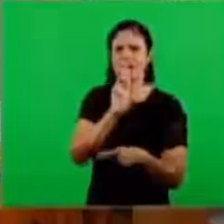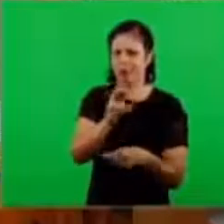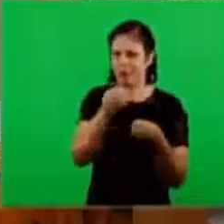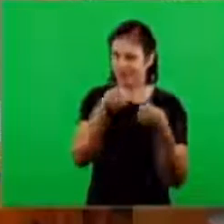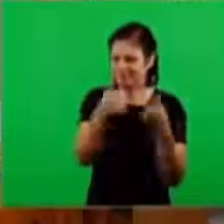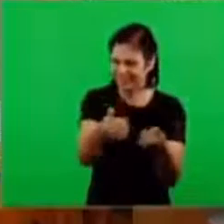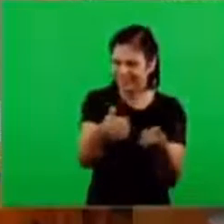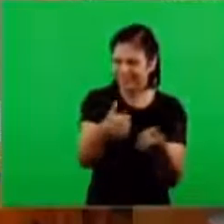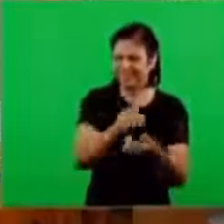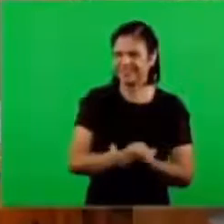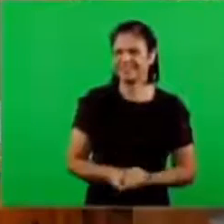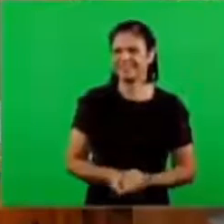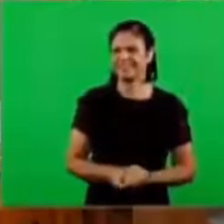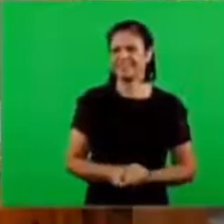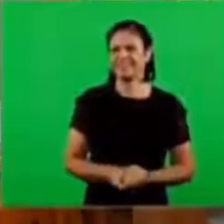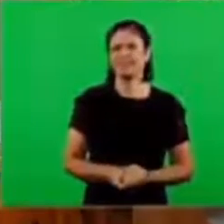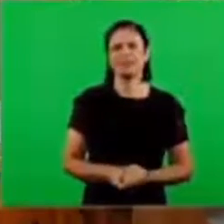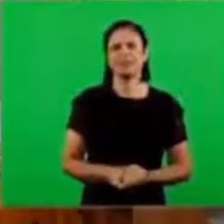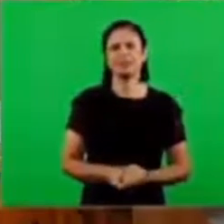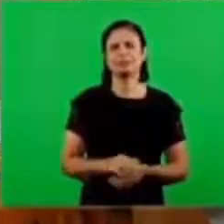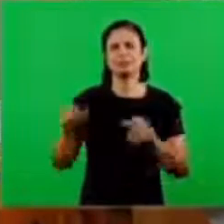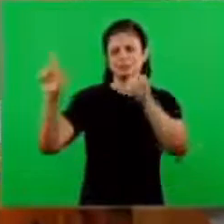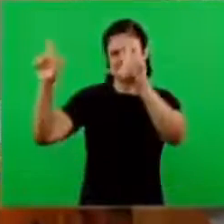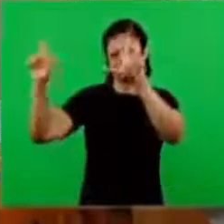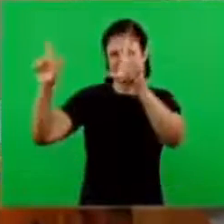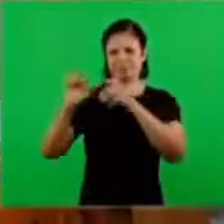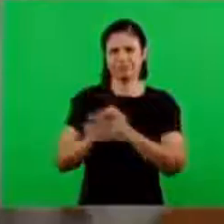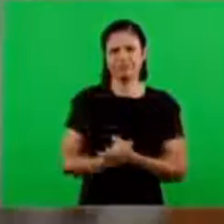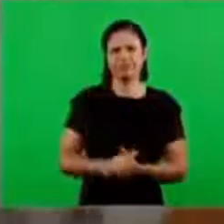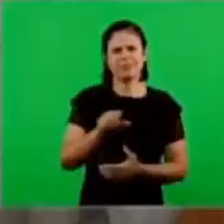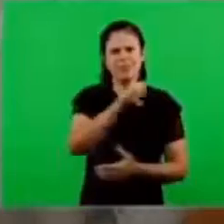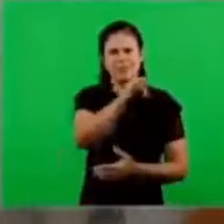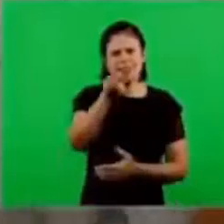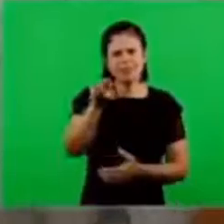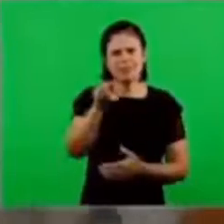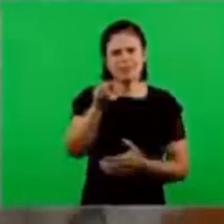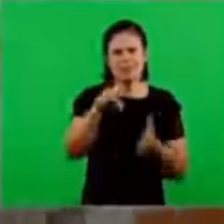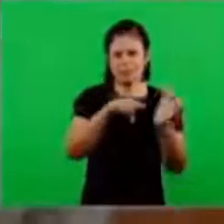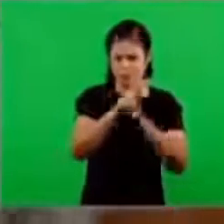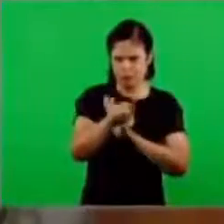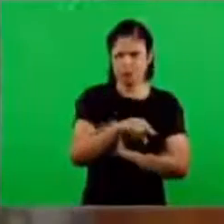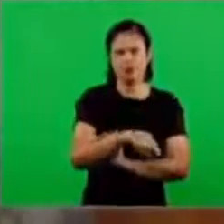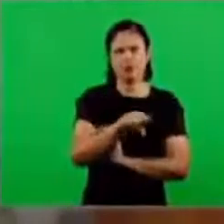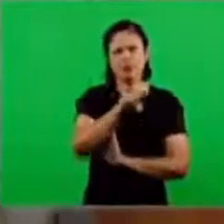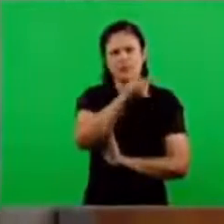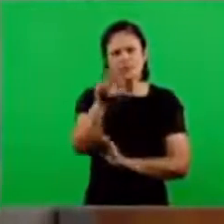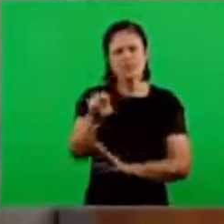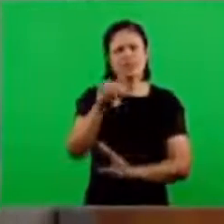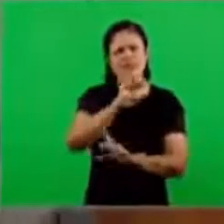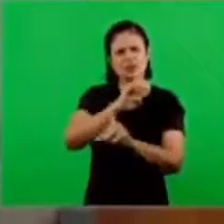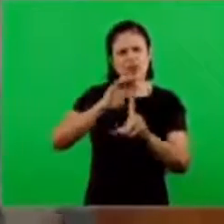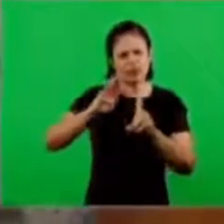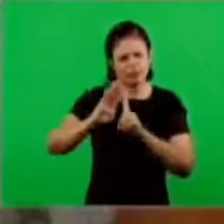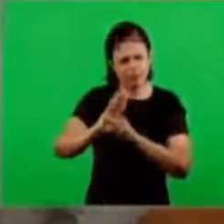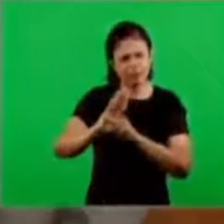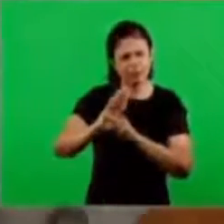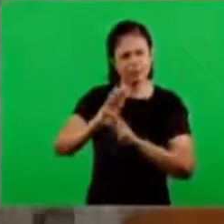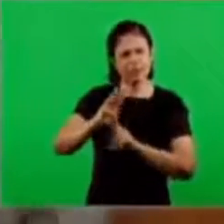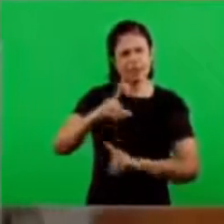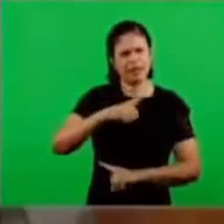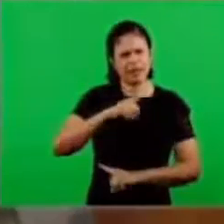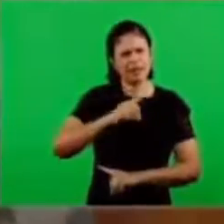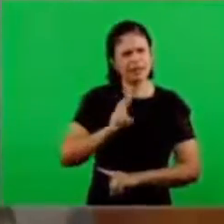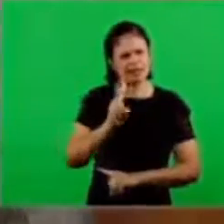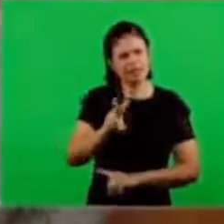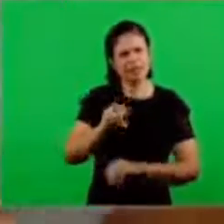what we have here. Look, my brethren, considering the teachings, then that we have learned in Sunday school.